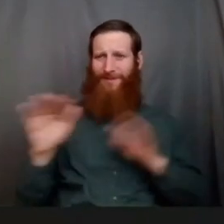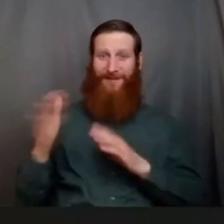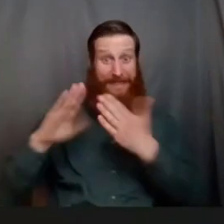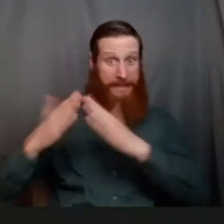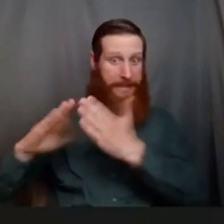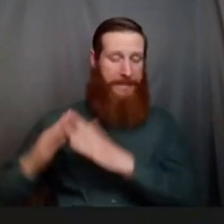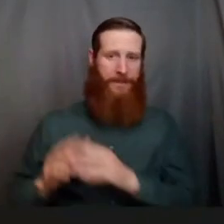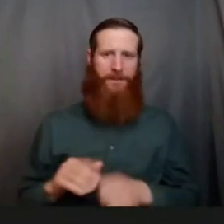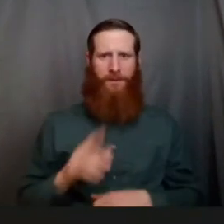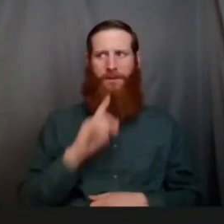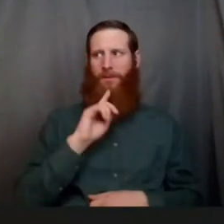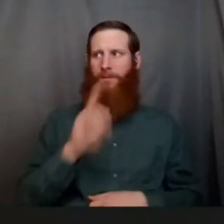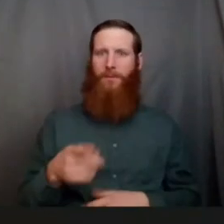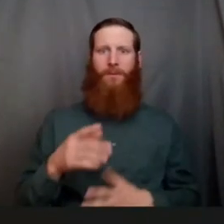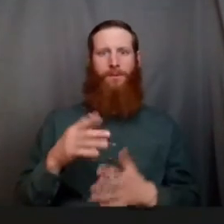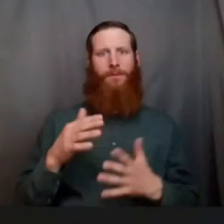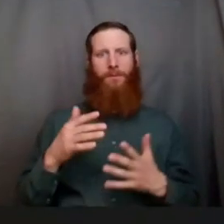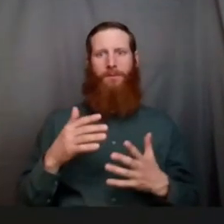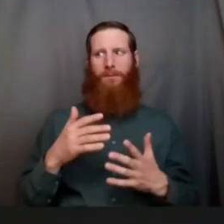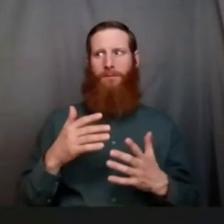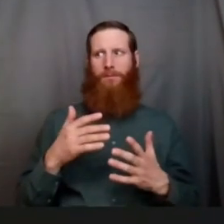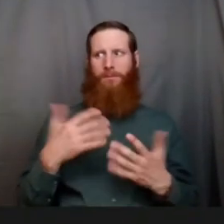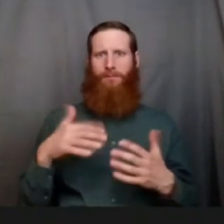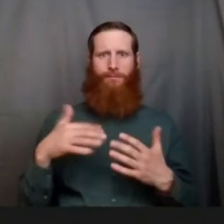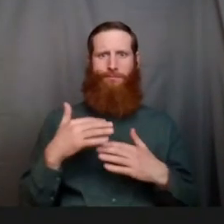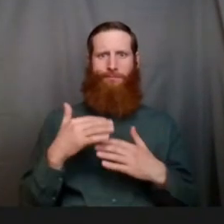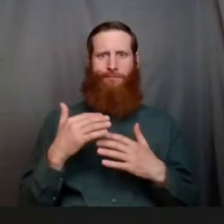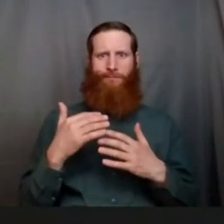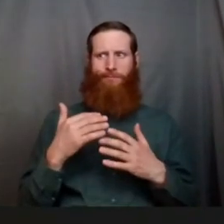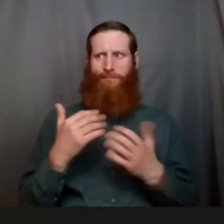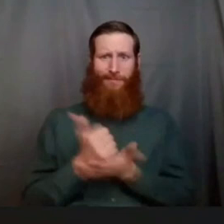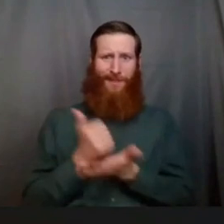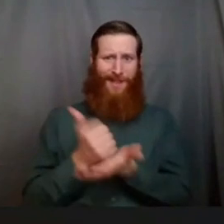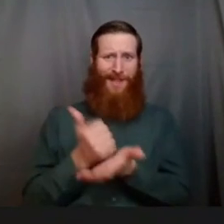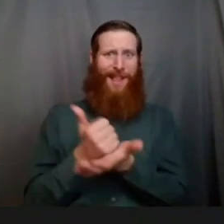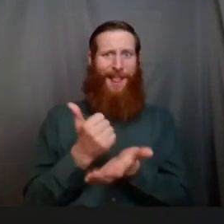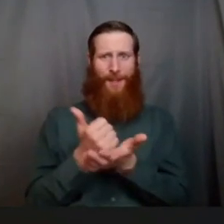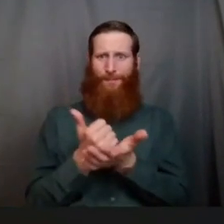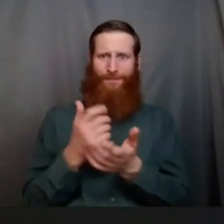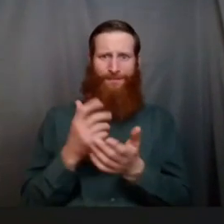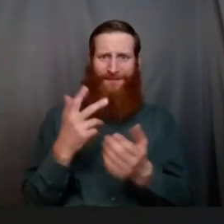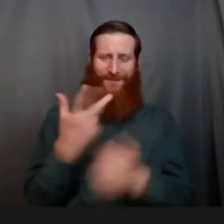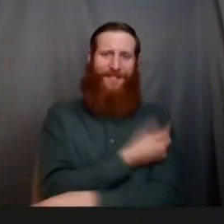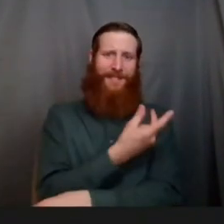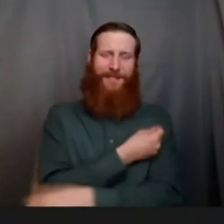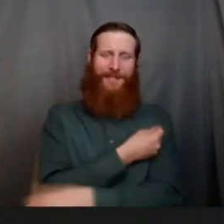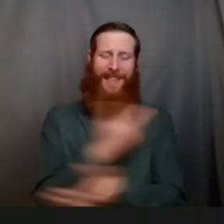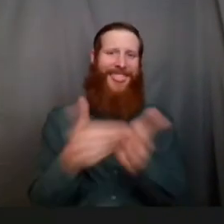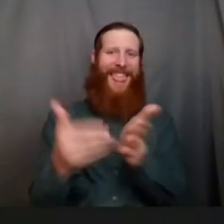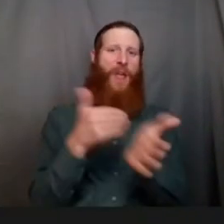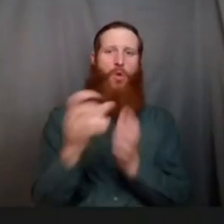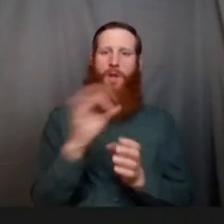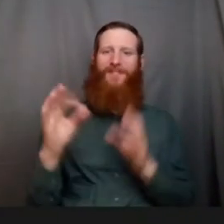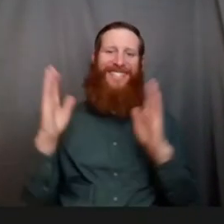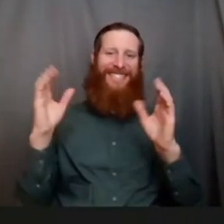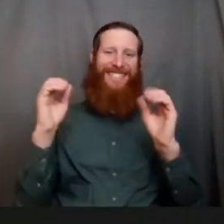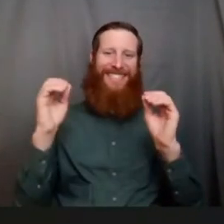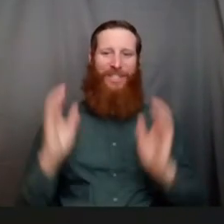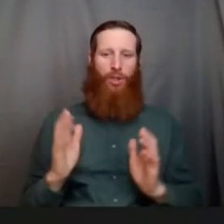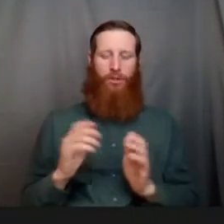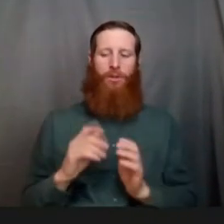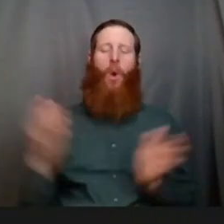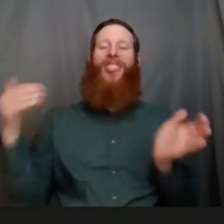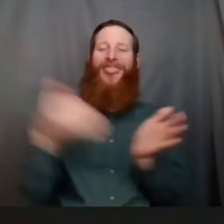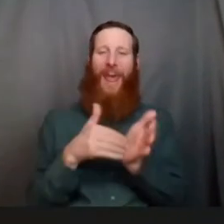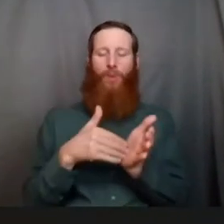who have really stepped up to help us vaccinate thousands of our teachers, and we'll continue working with them. And so we are working to